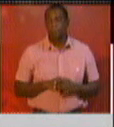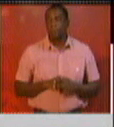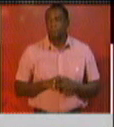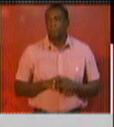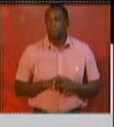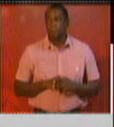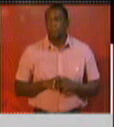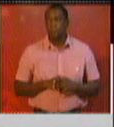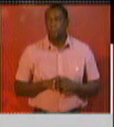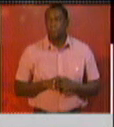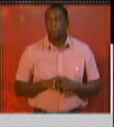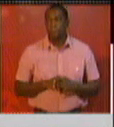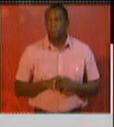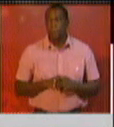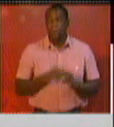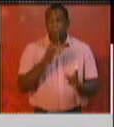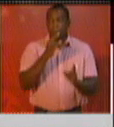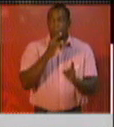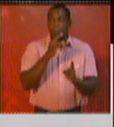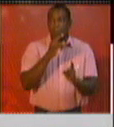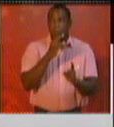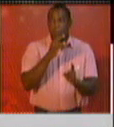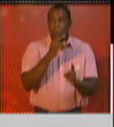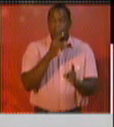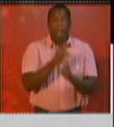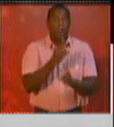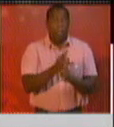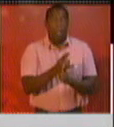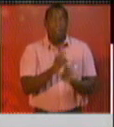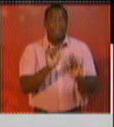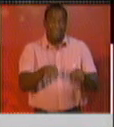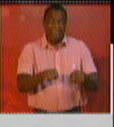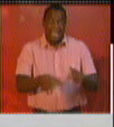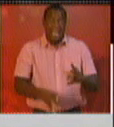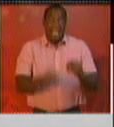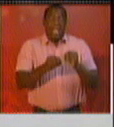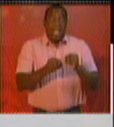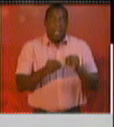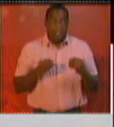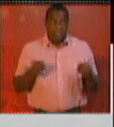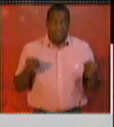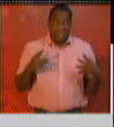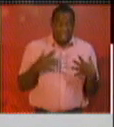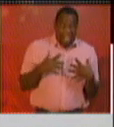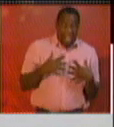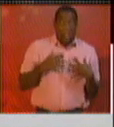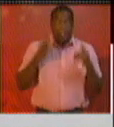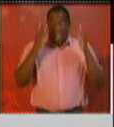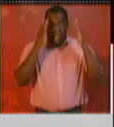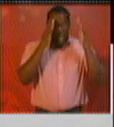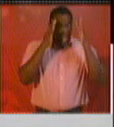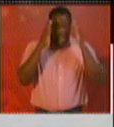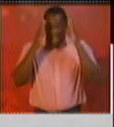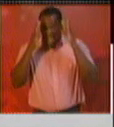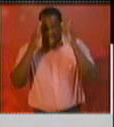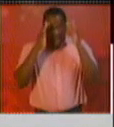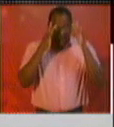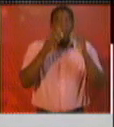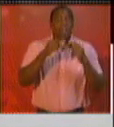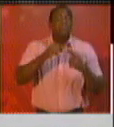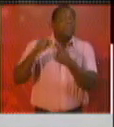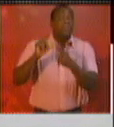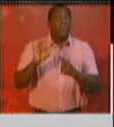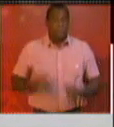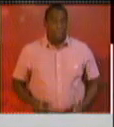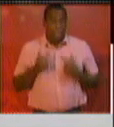Alcohol consumption may intensify fear, anxiety, or depression, especially when people are in isolation,